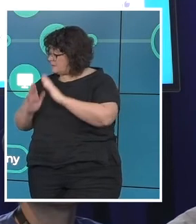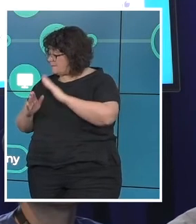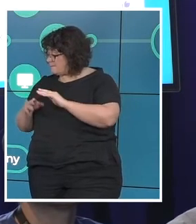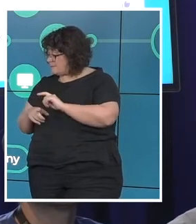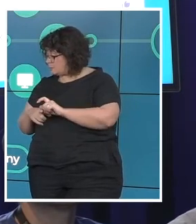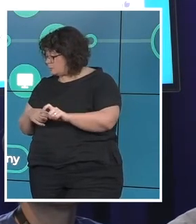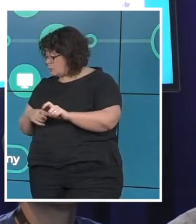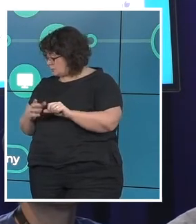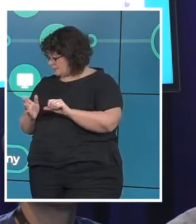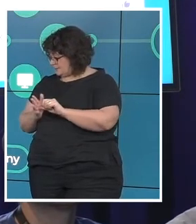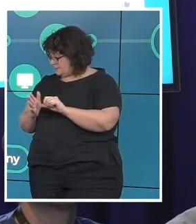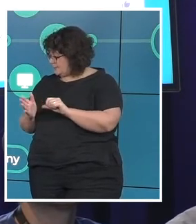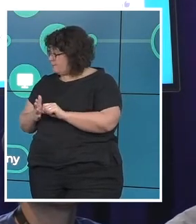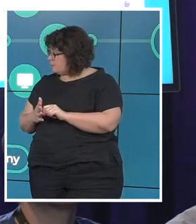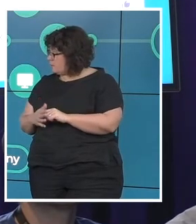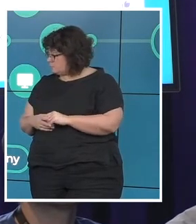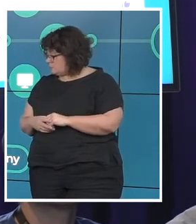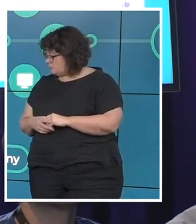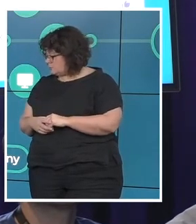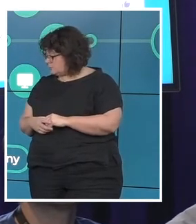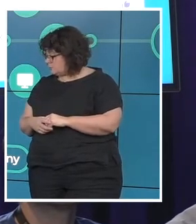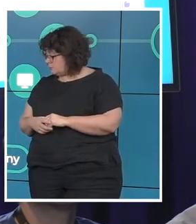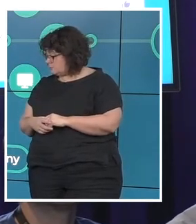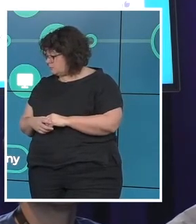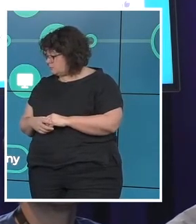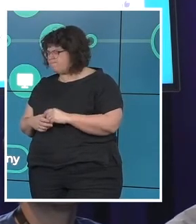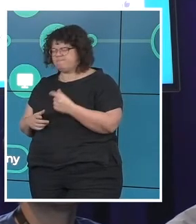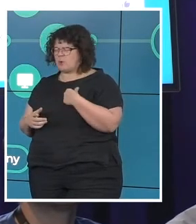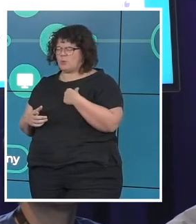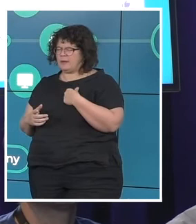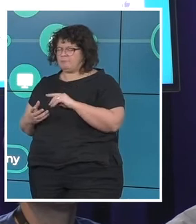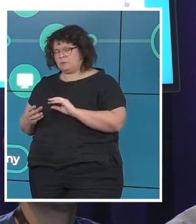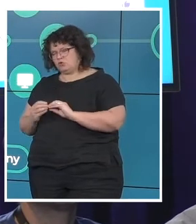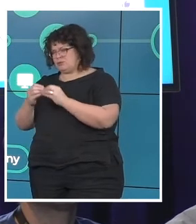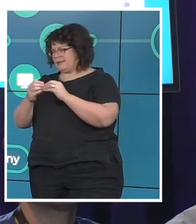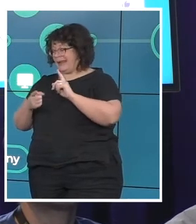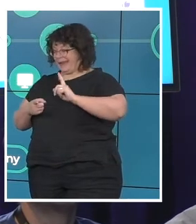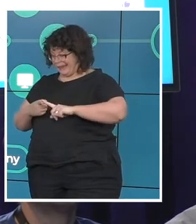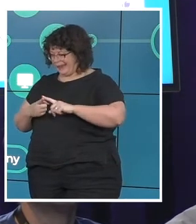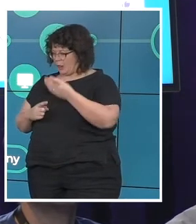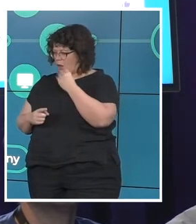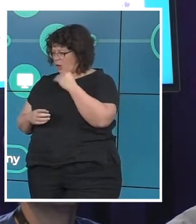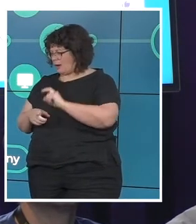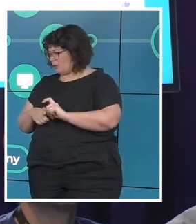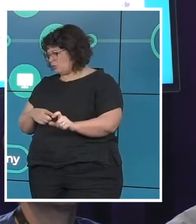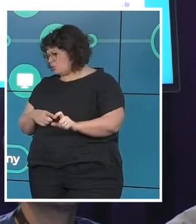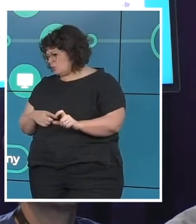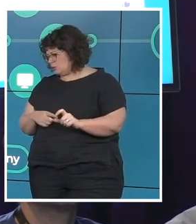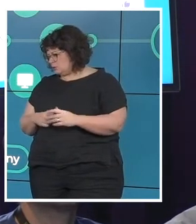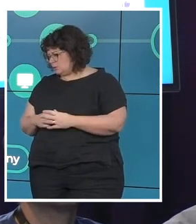that's one thing that you could try doing. And although it concentrates on things like Word documents and PowerPoint documents, when you talk about things like creating alt text for